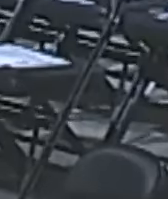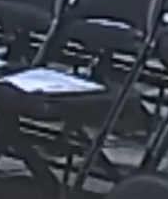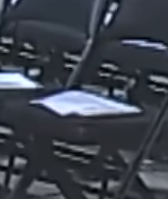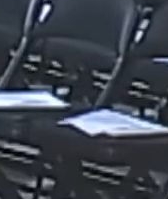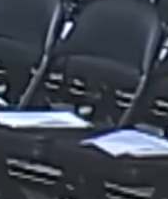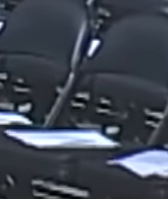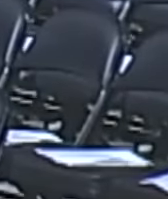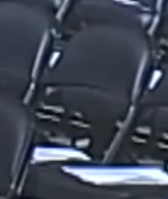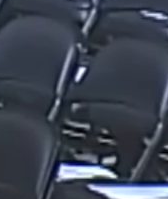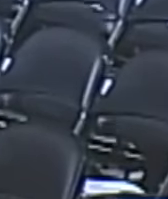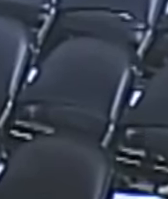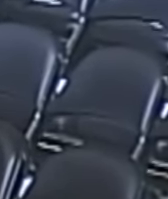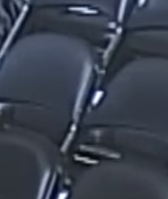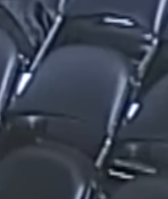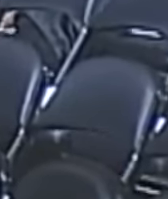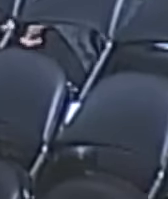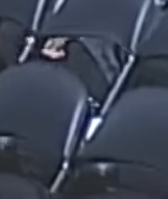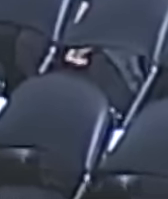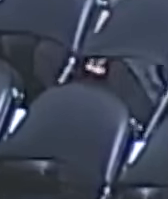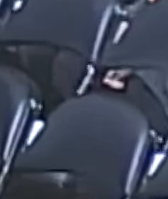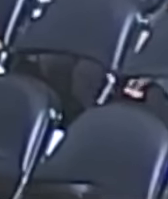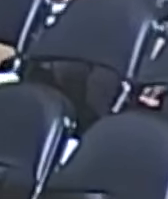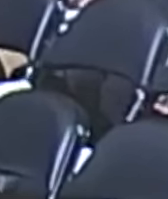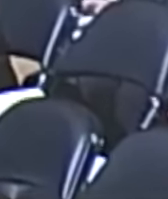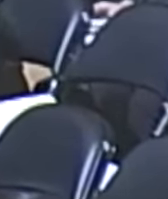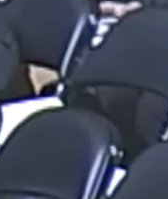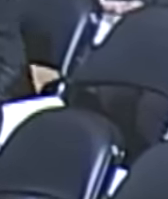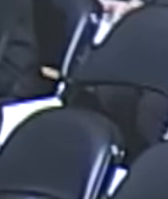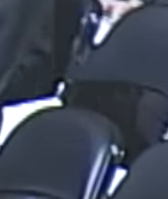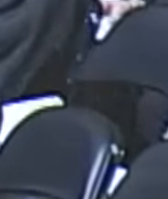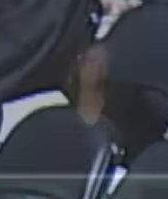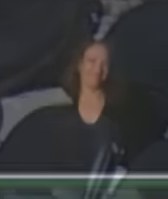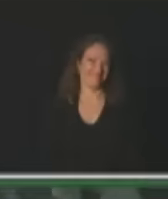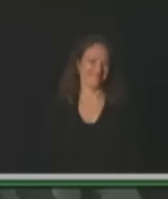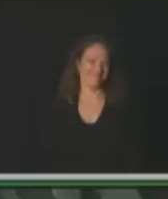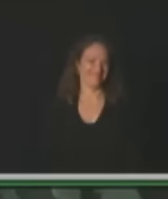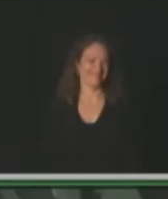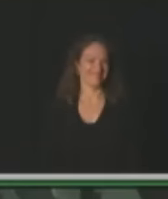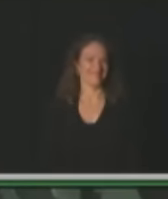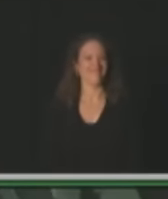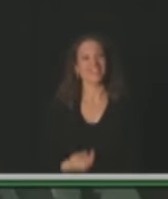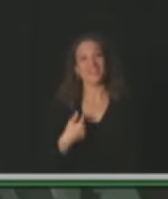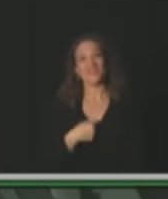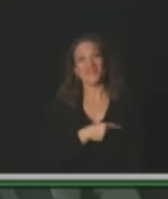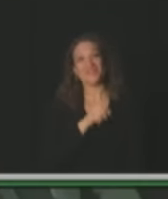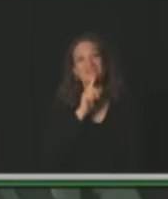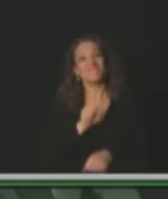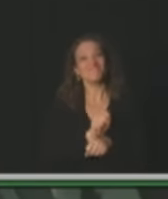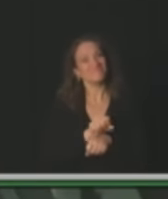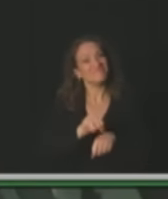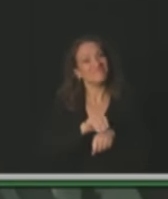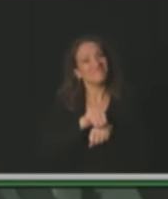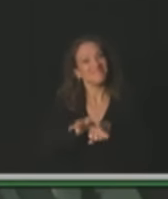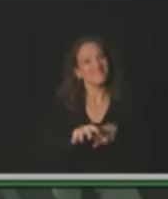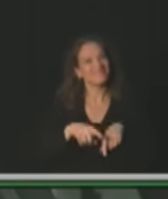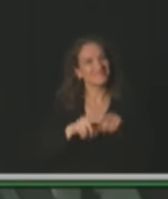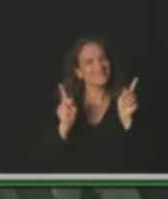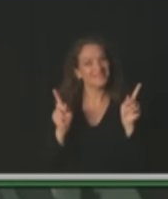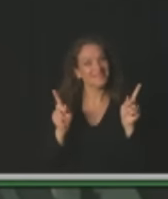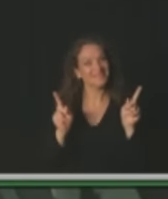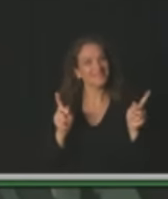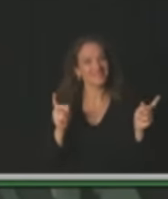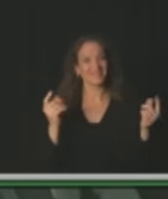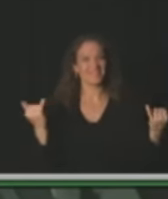Way to go, Hornets. Yes, we are making a difference. And today is a